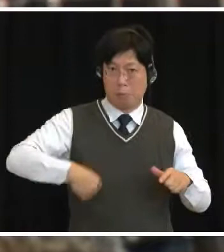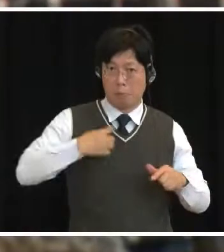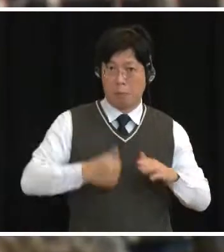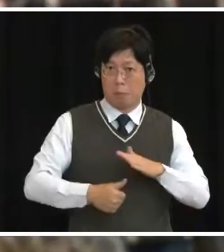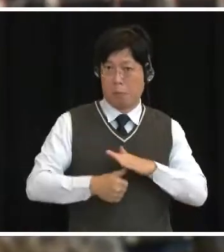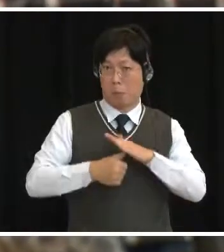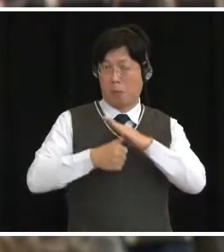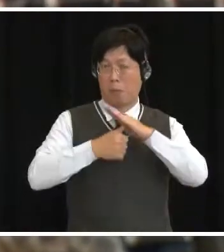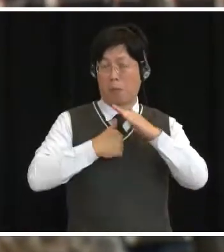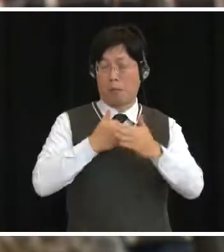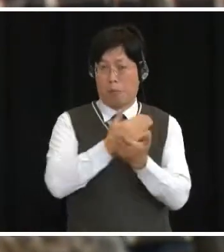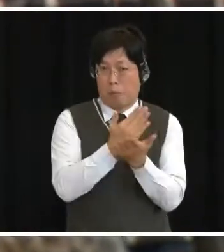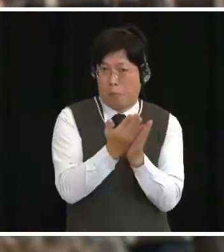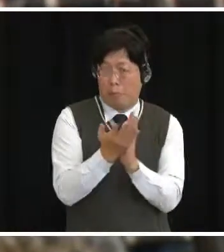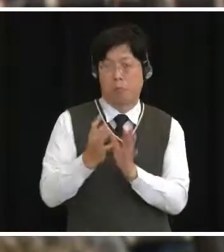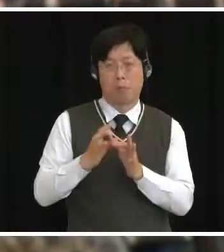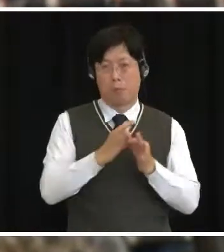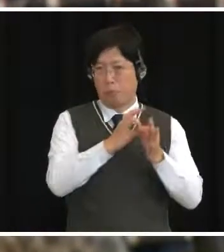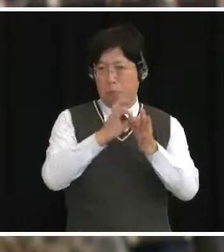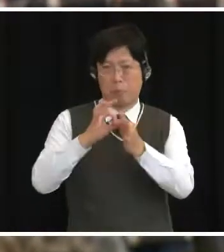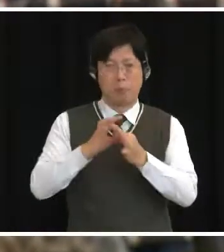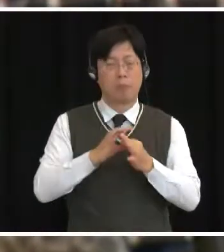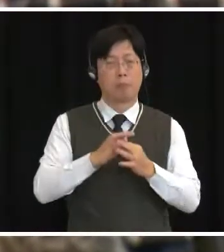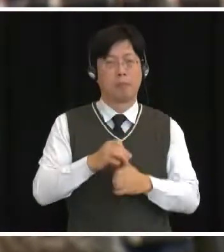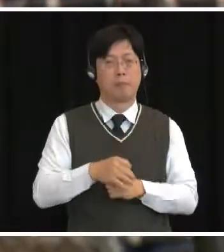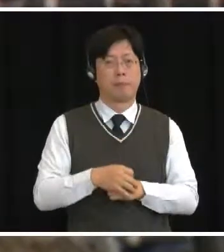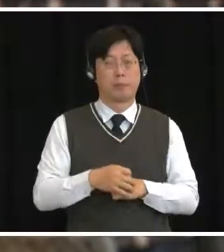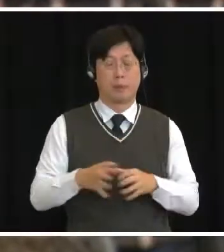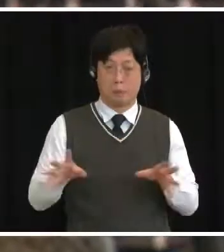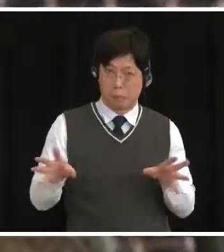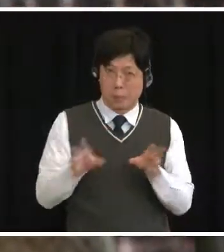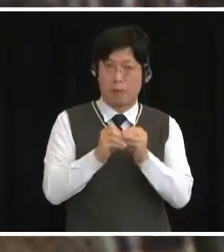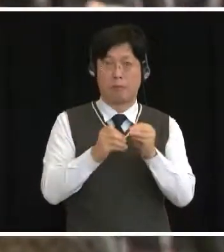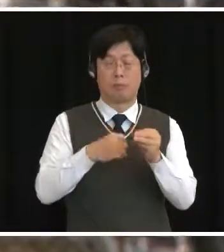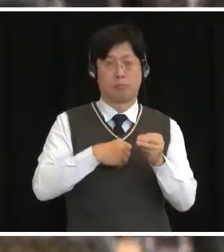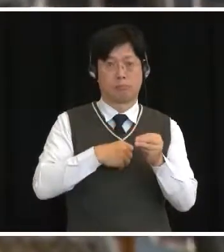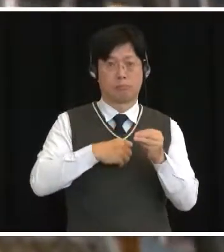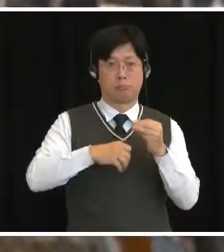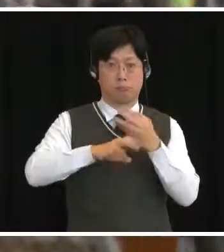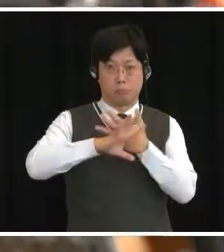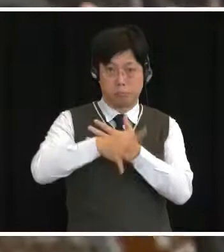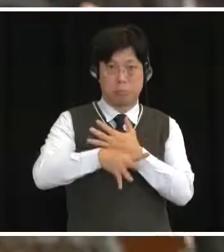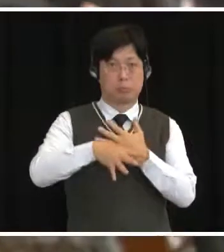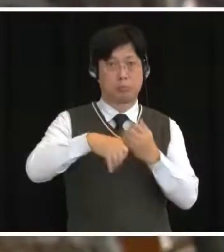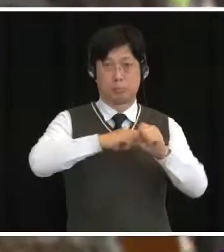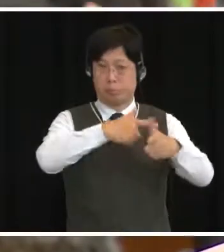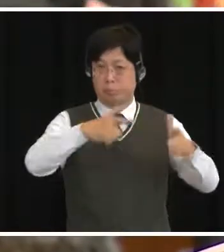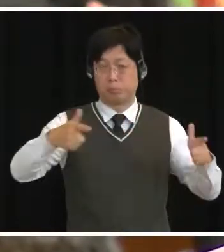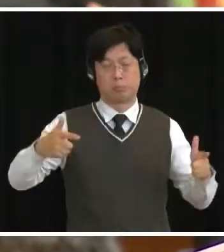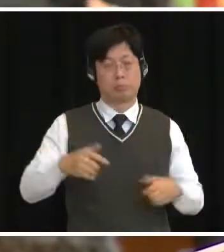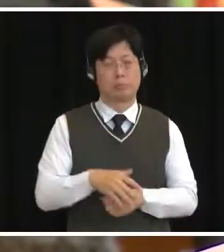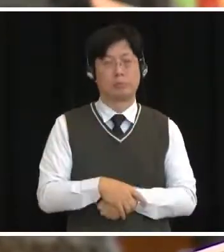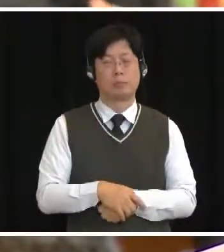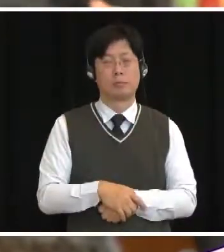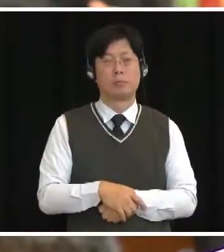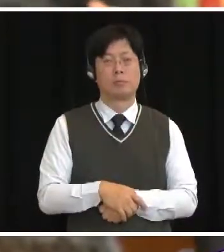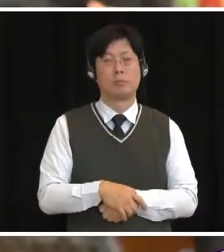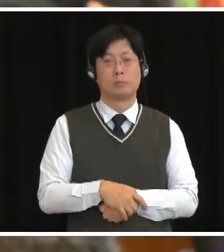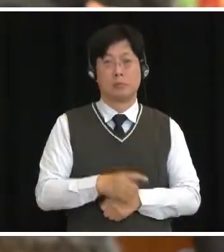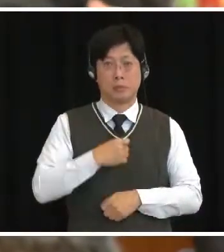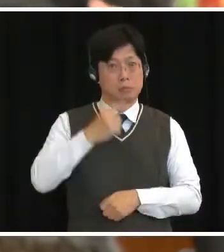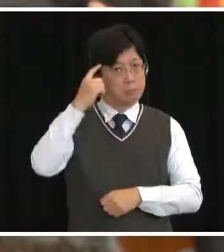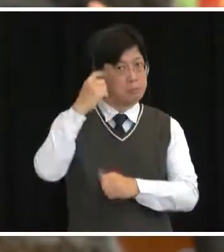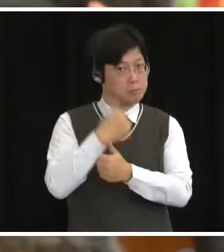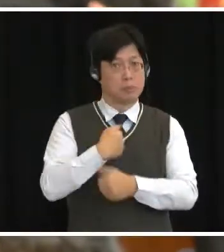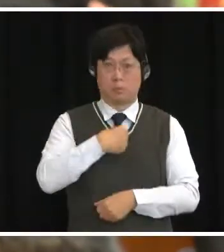this regard are determined by the maturity of the population in different countries.